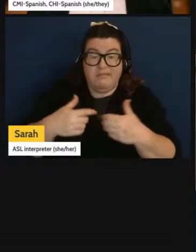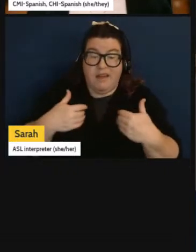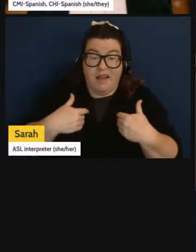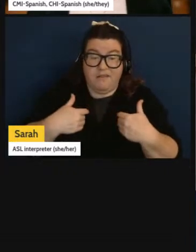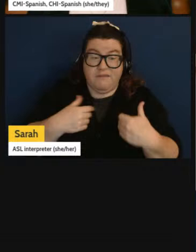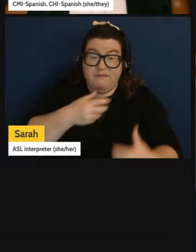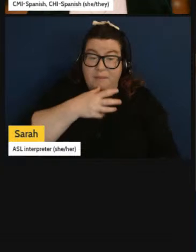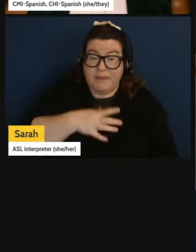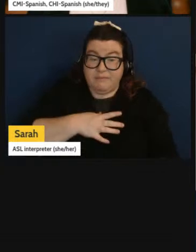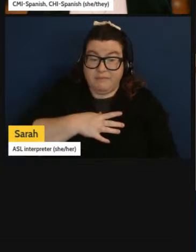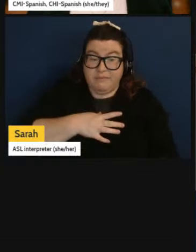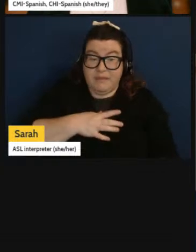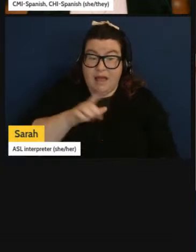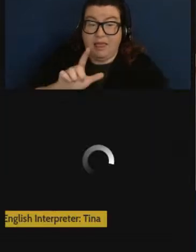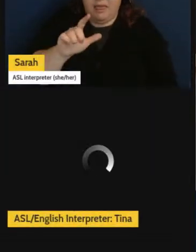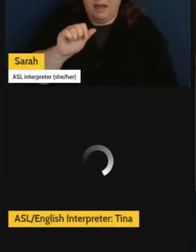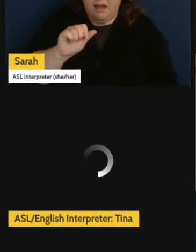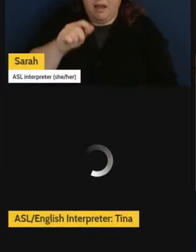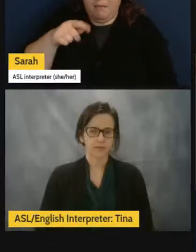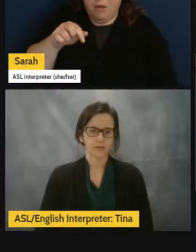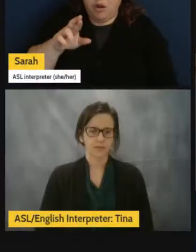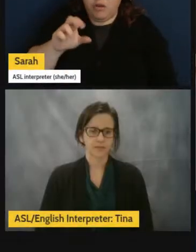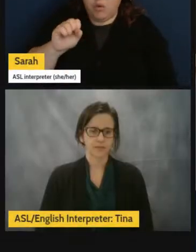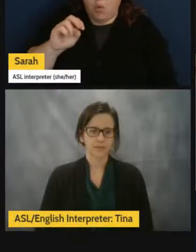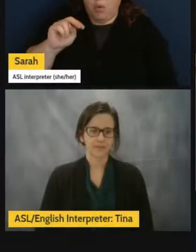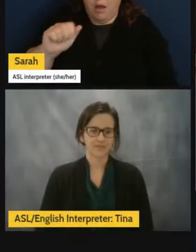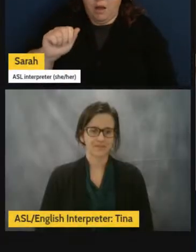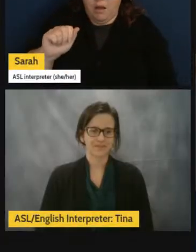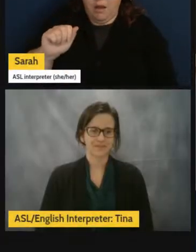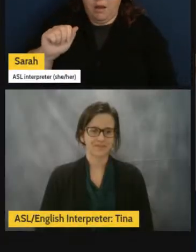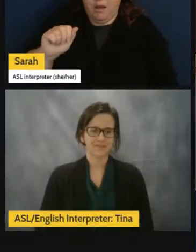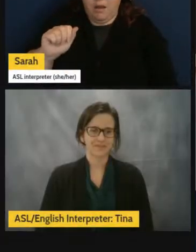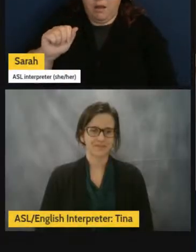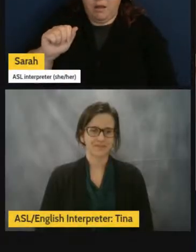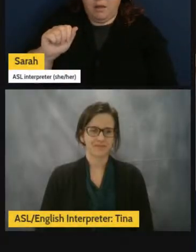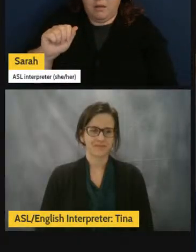feminine, la persona, so L-A-P-E-R-S-O-N-A.